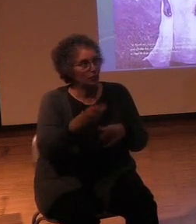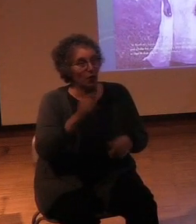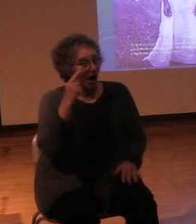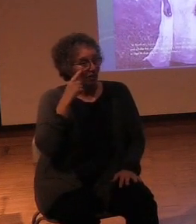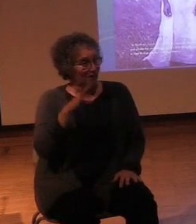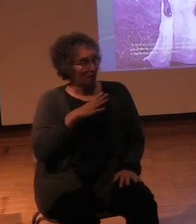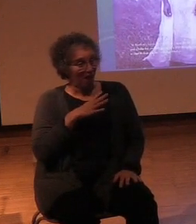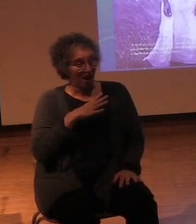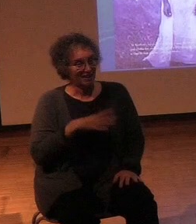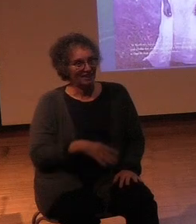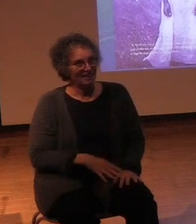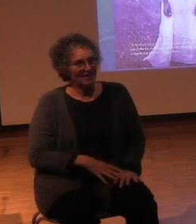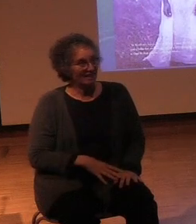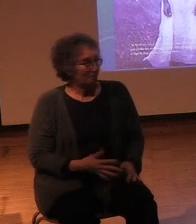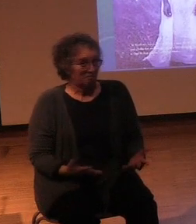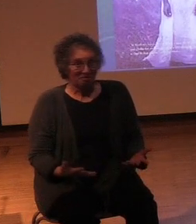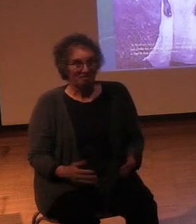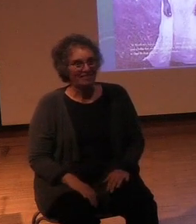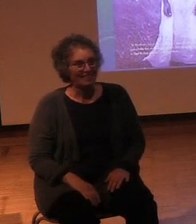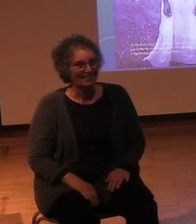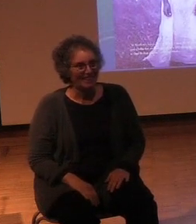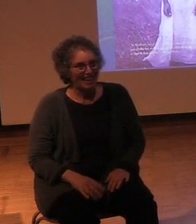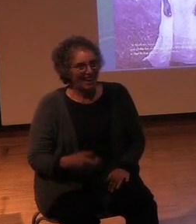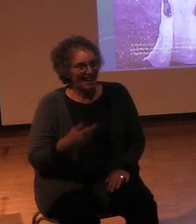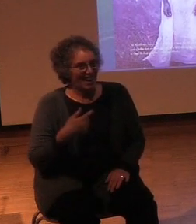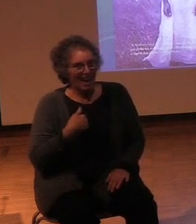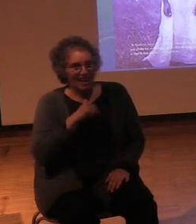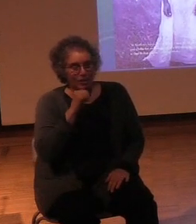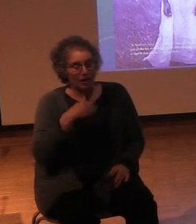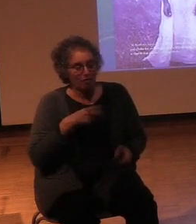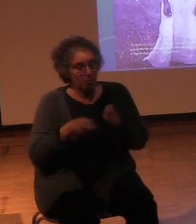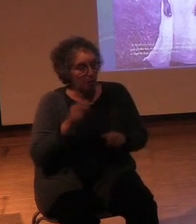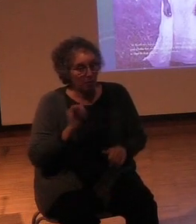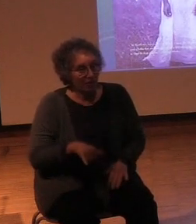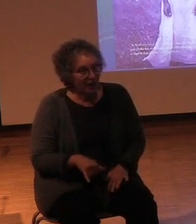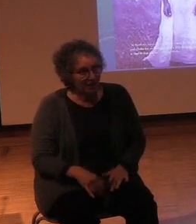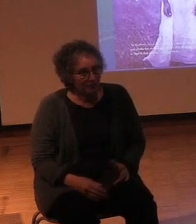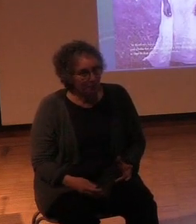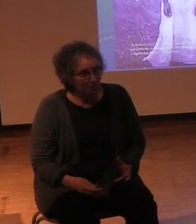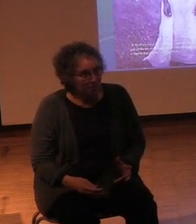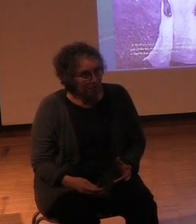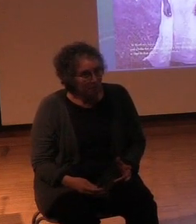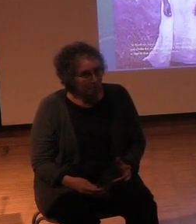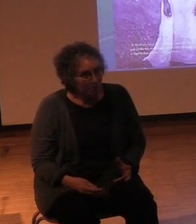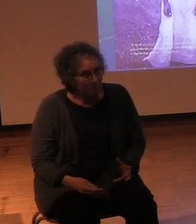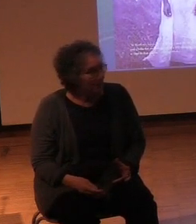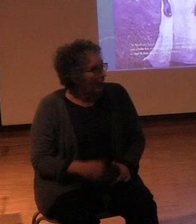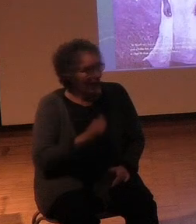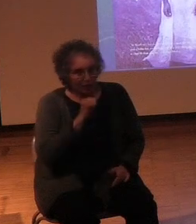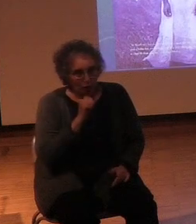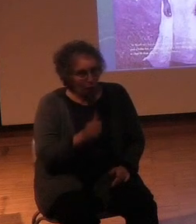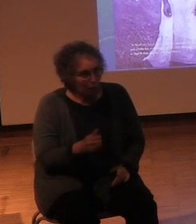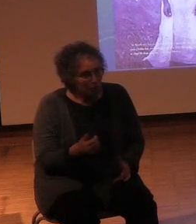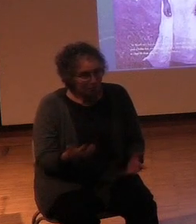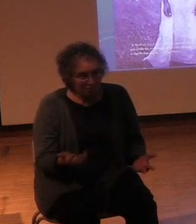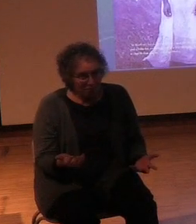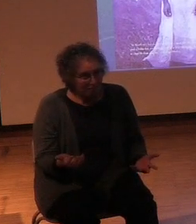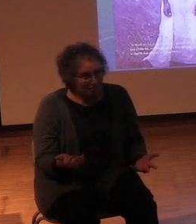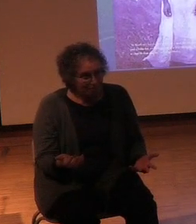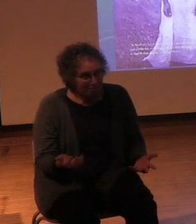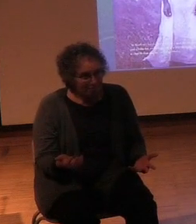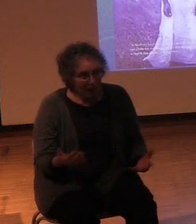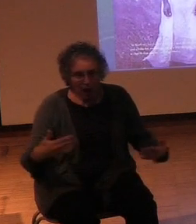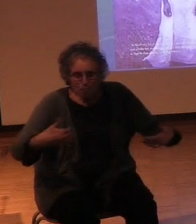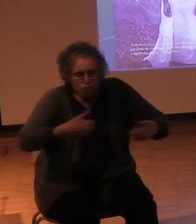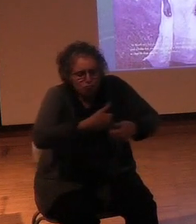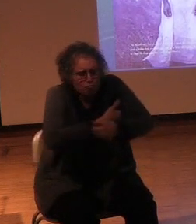it's fine. But, I don't have a problem with that, right? I don't. I